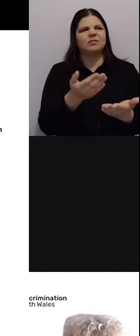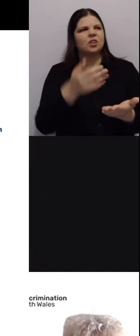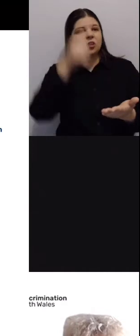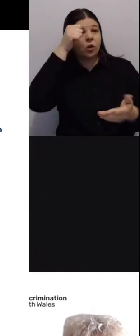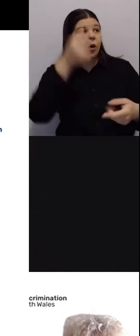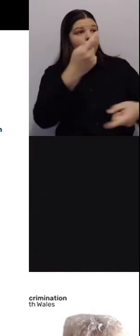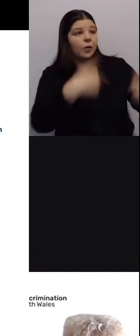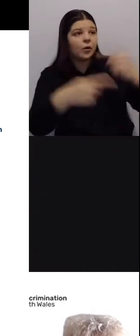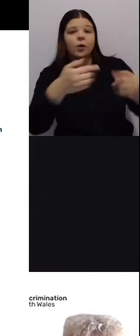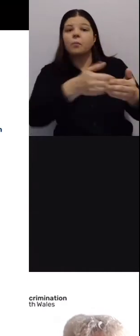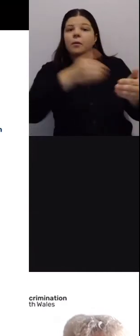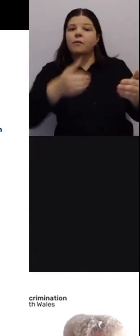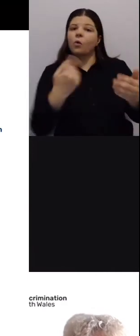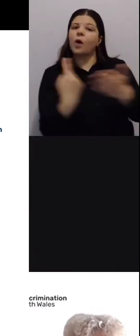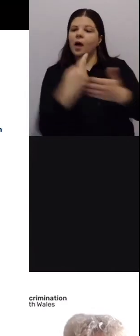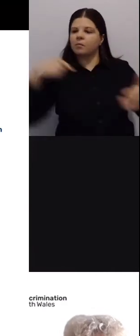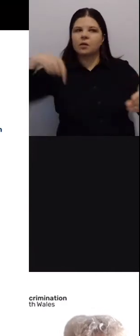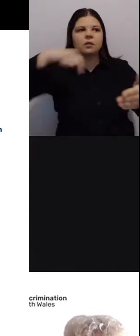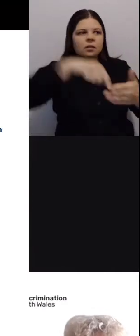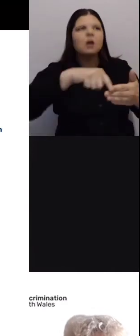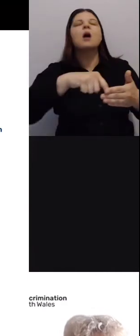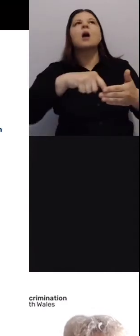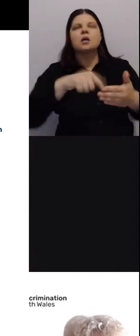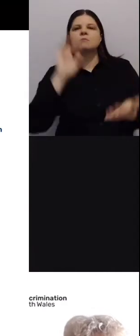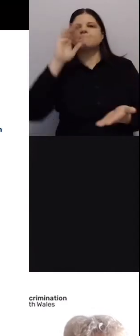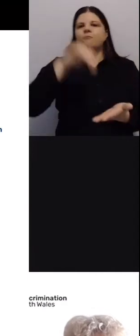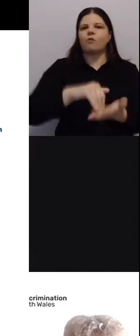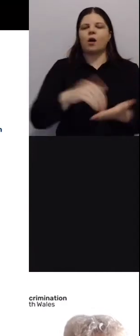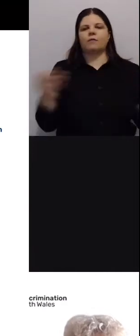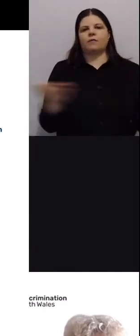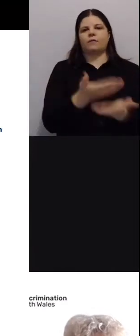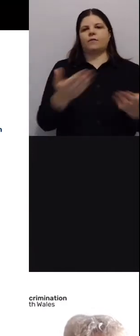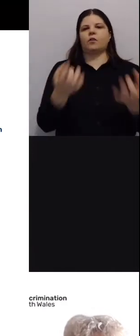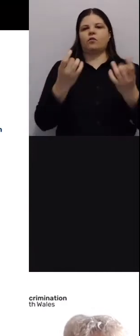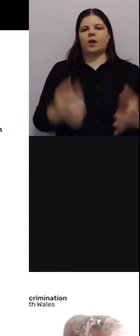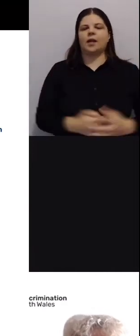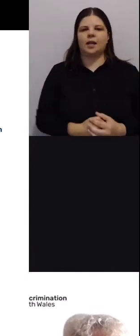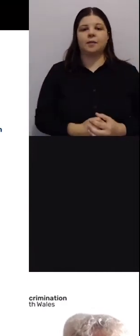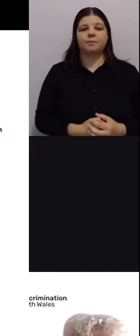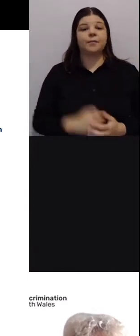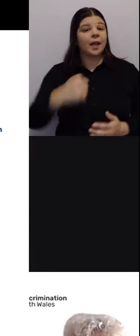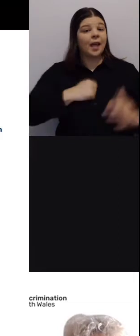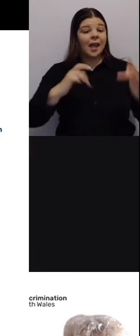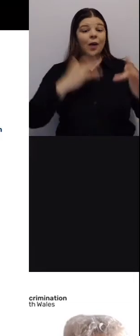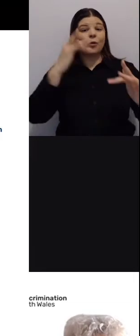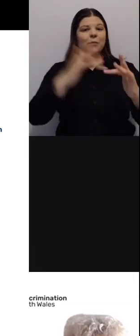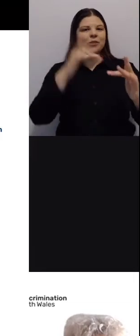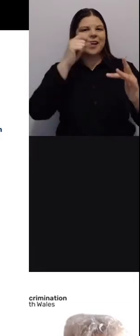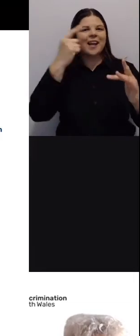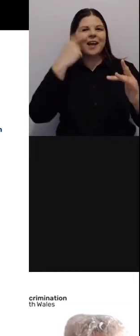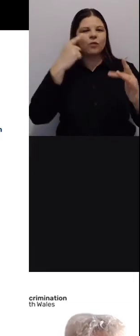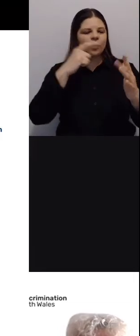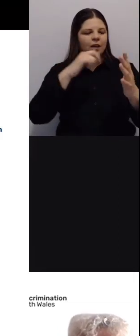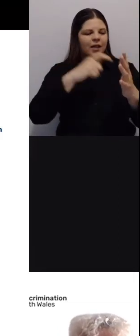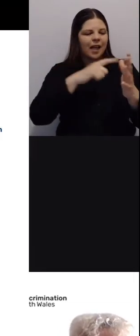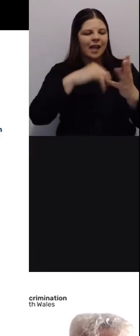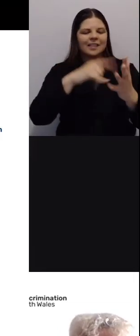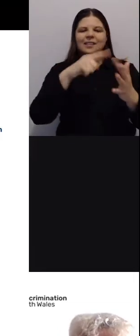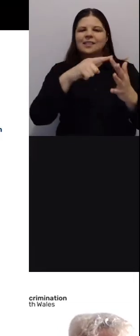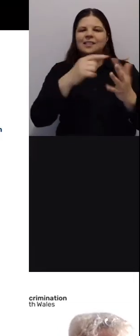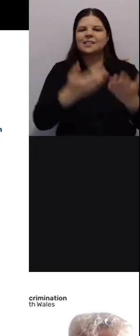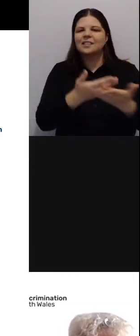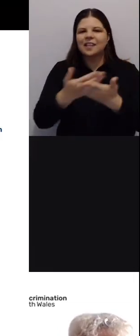achieved. There are case studies available on our website, and NCAT decisions are also published.